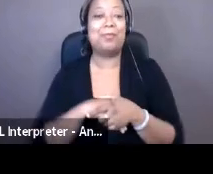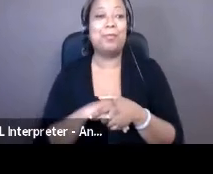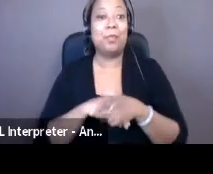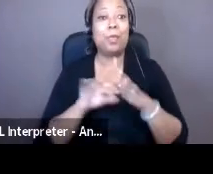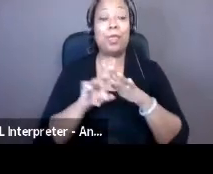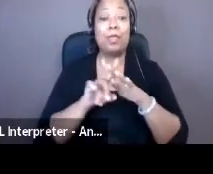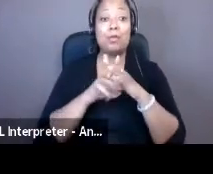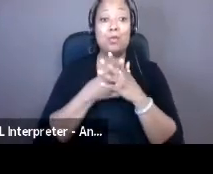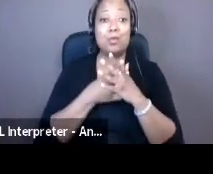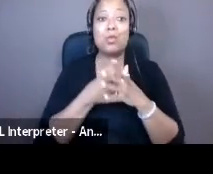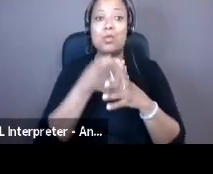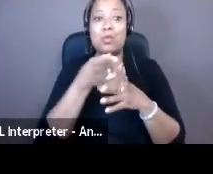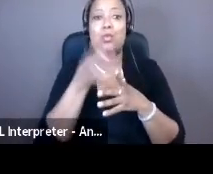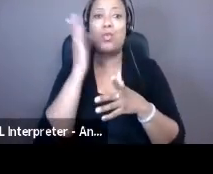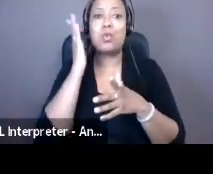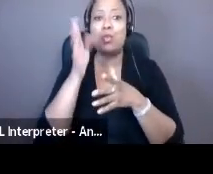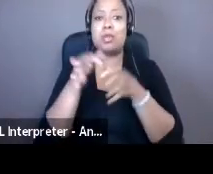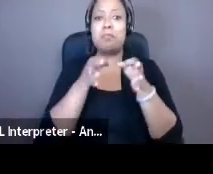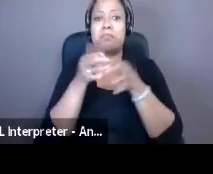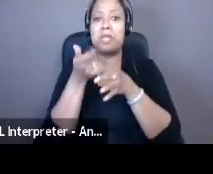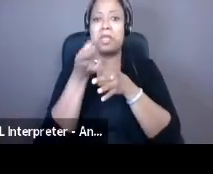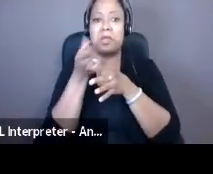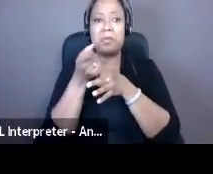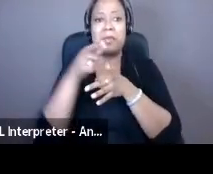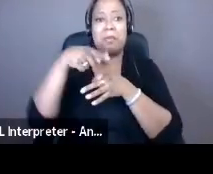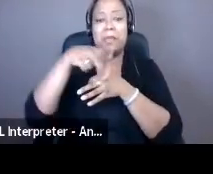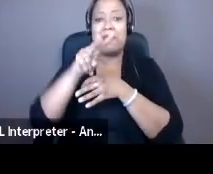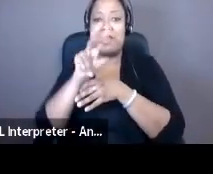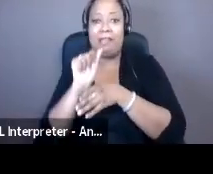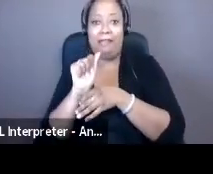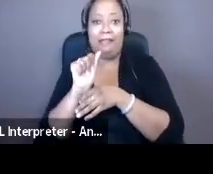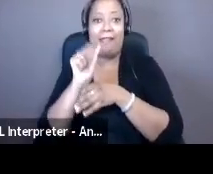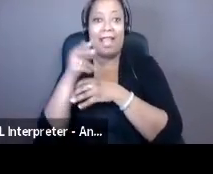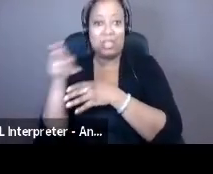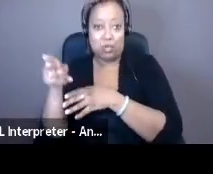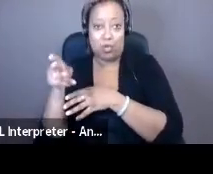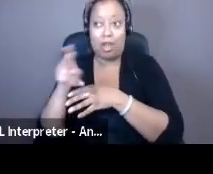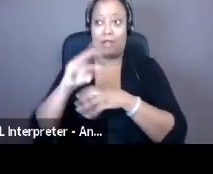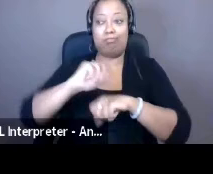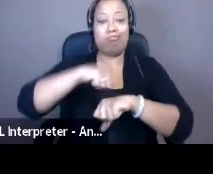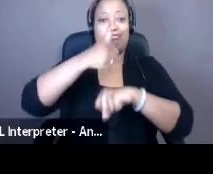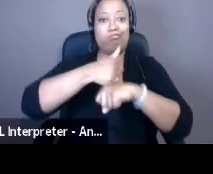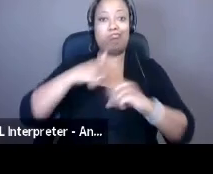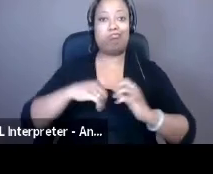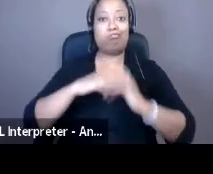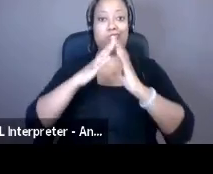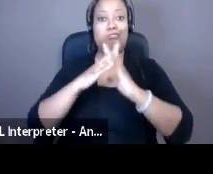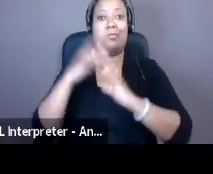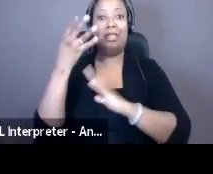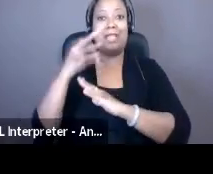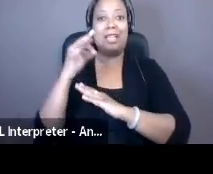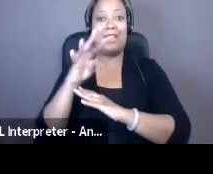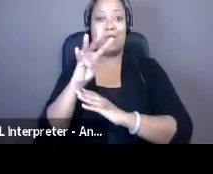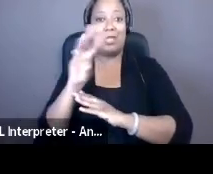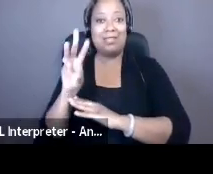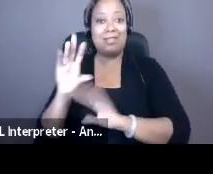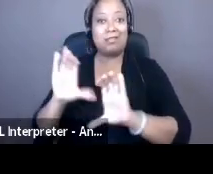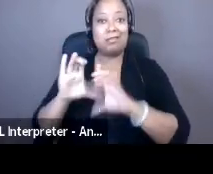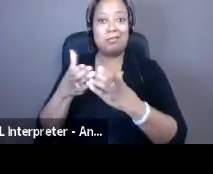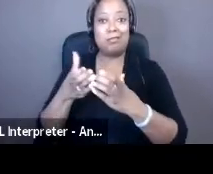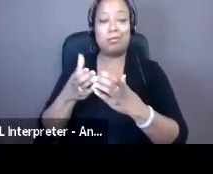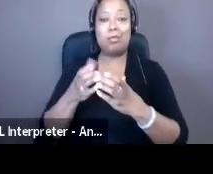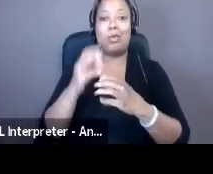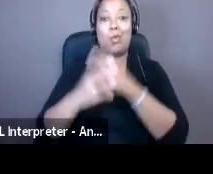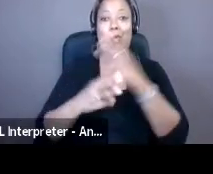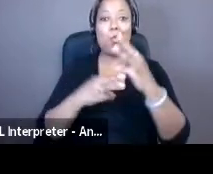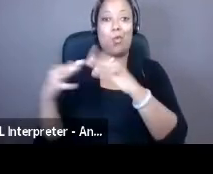by talking a little bit about PVA history. We were founded in 1946 by a group of World War II veterans who were